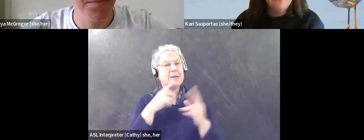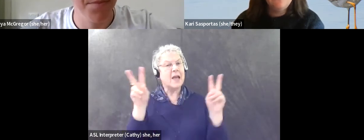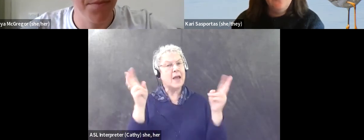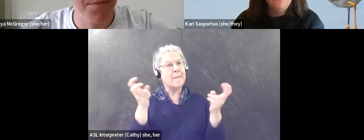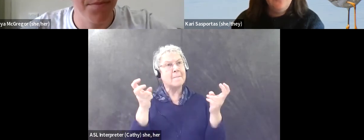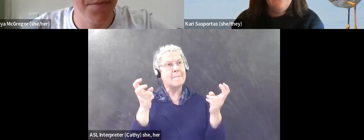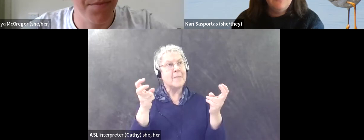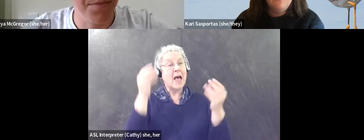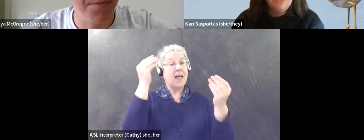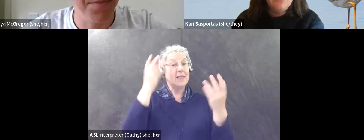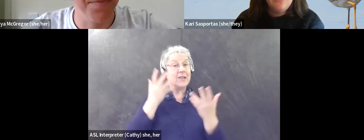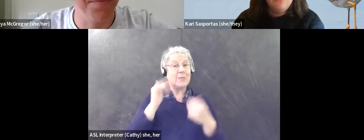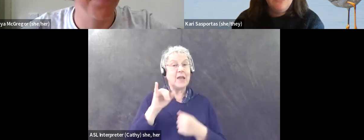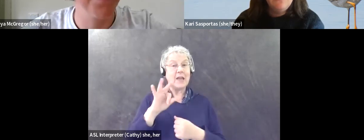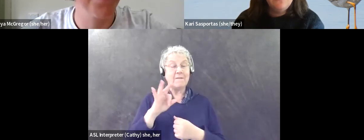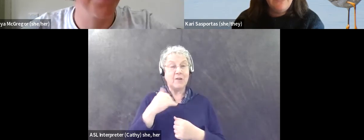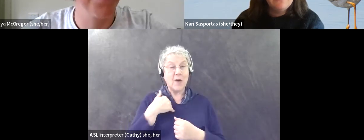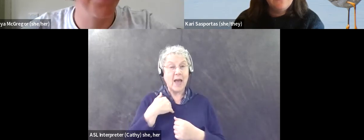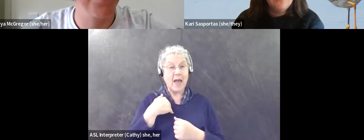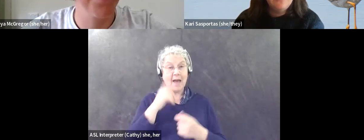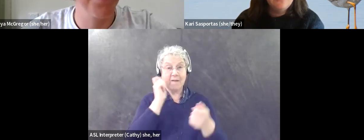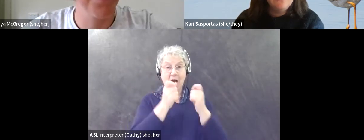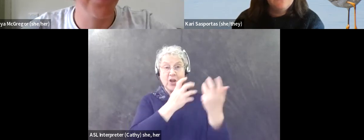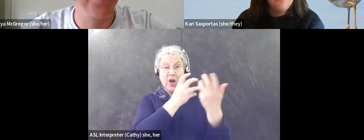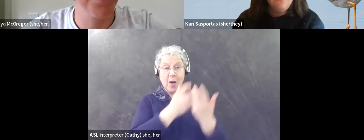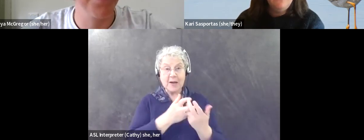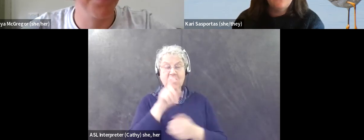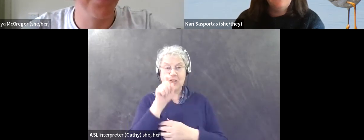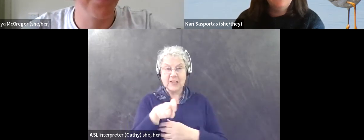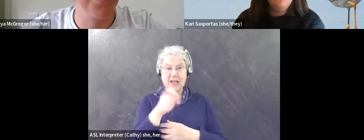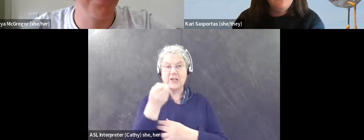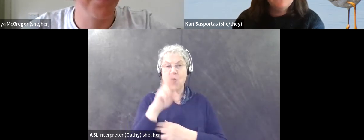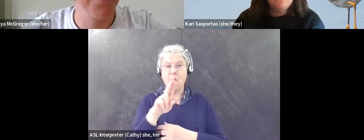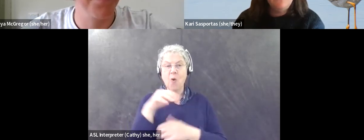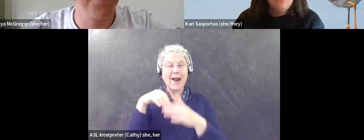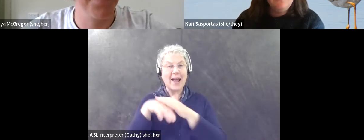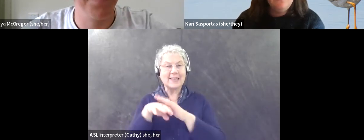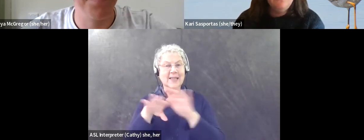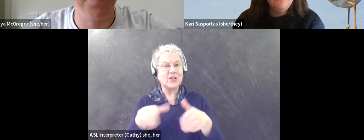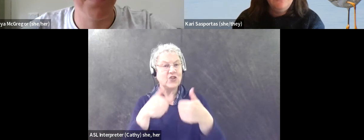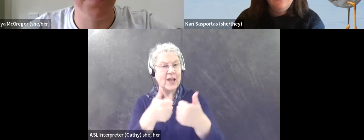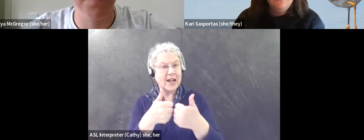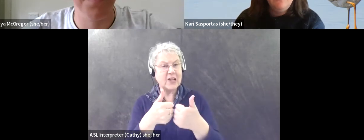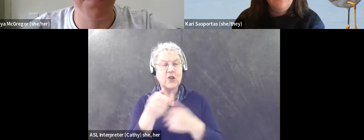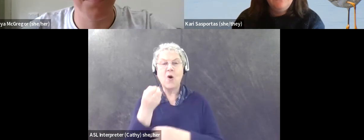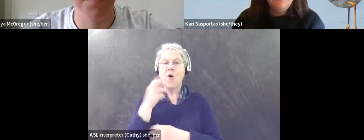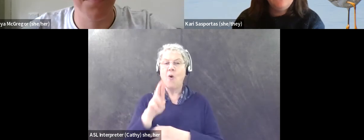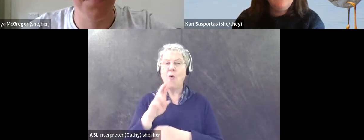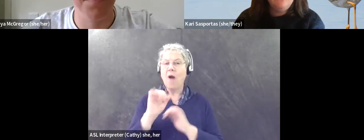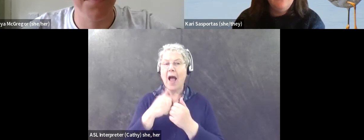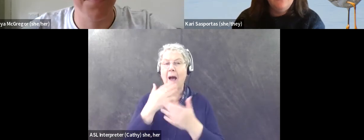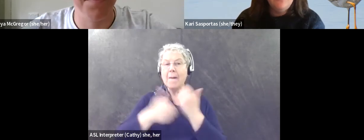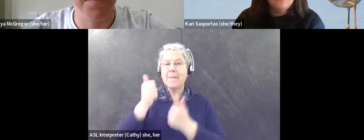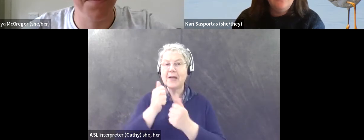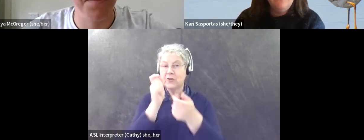let us know if you have accommodation needs or access challenges or how can we best accommodate you? but I think yes,